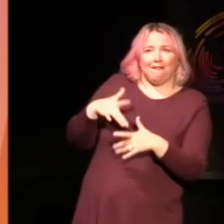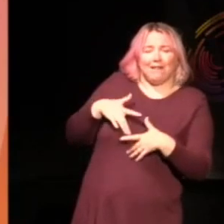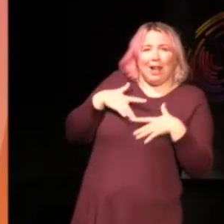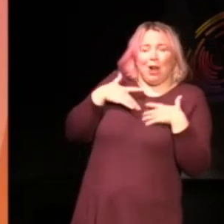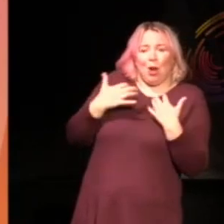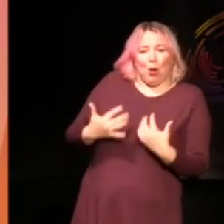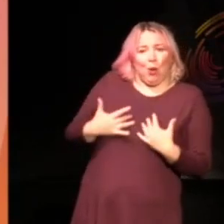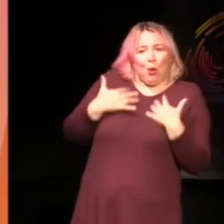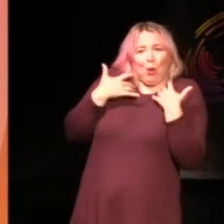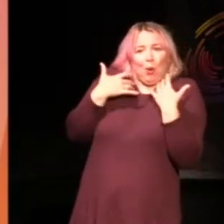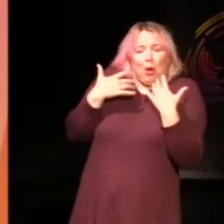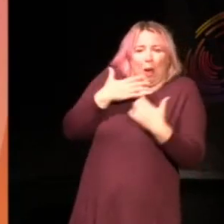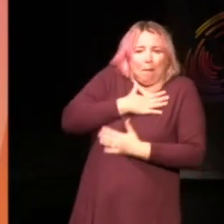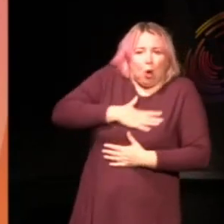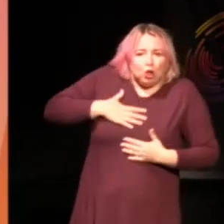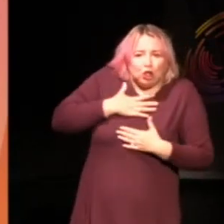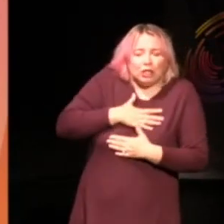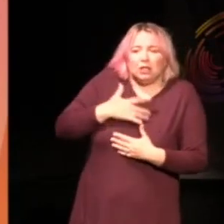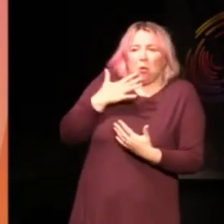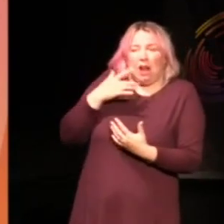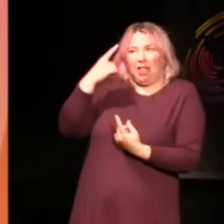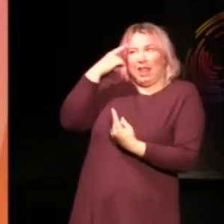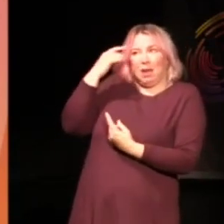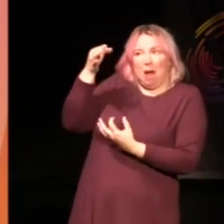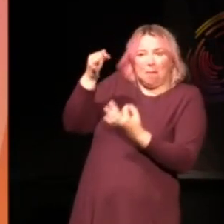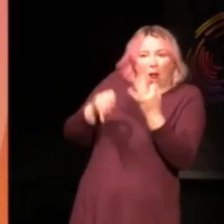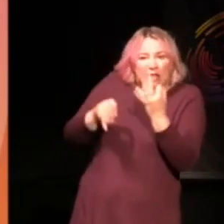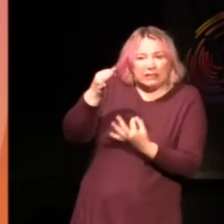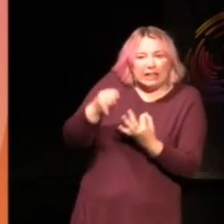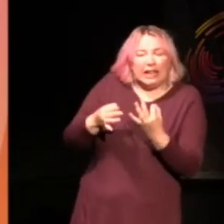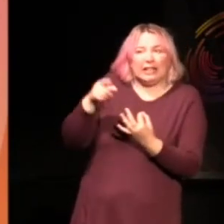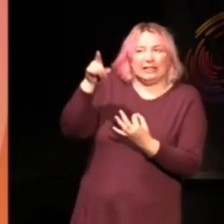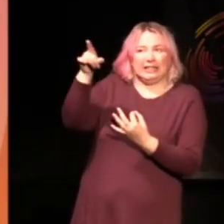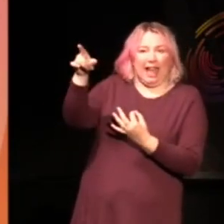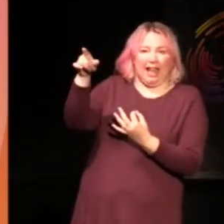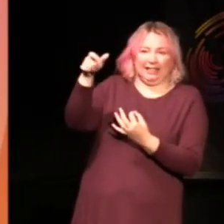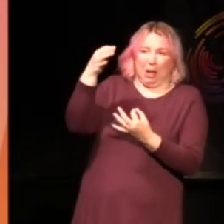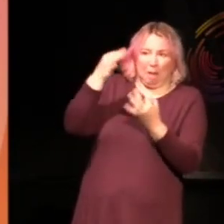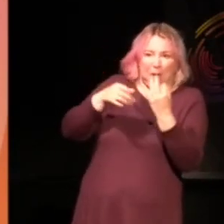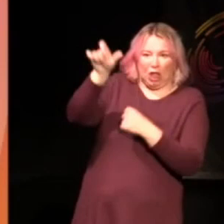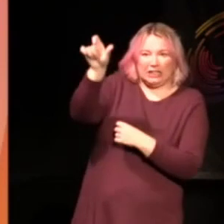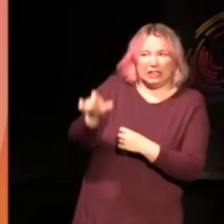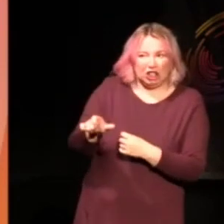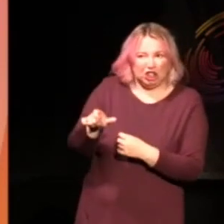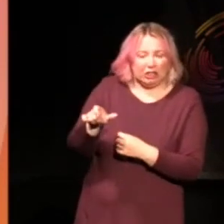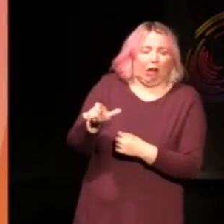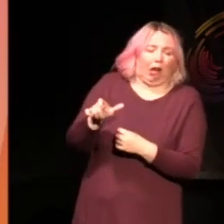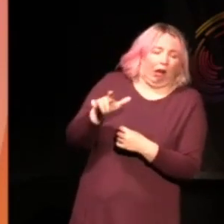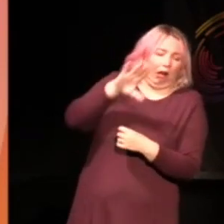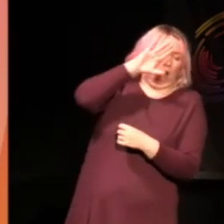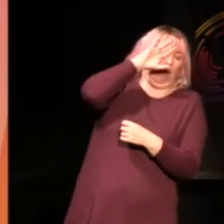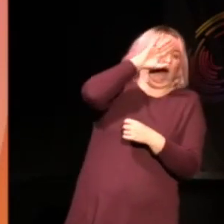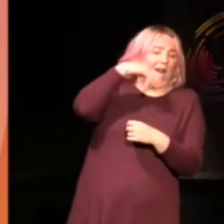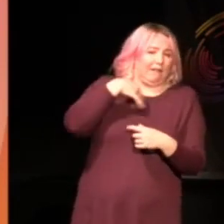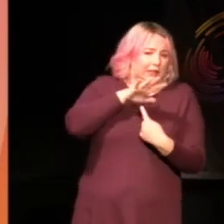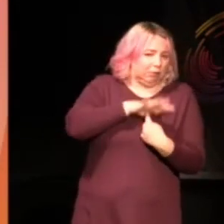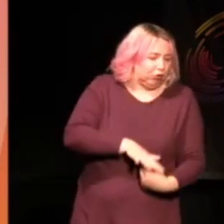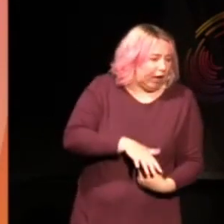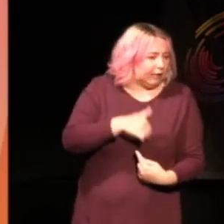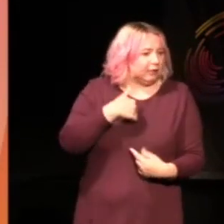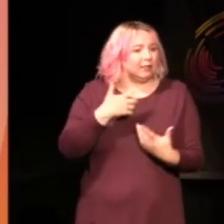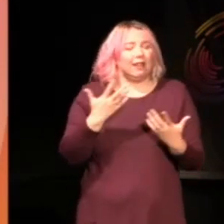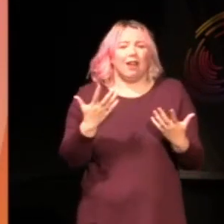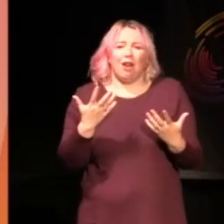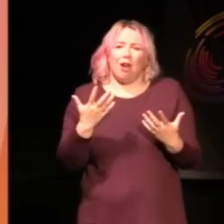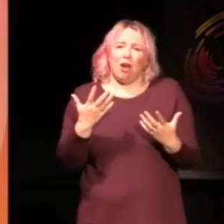think of politics in Turkey and politicians, I feel very depressed. So there are two sides to it. Also, there are elements in my